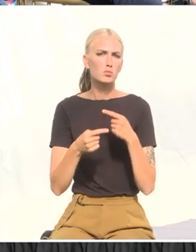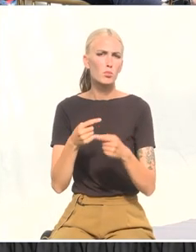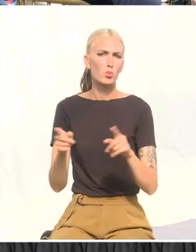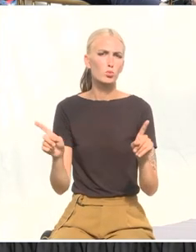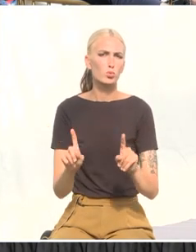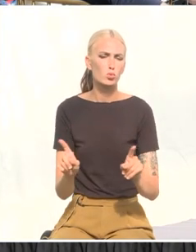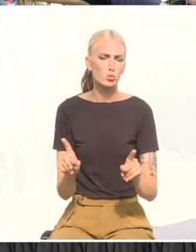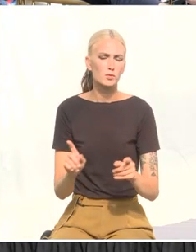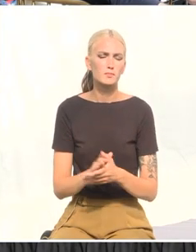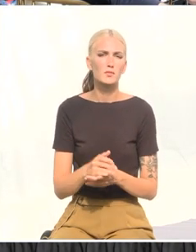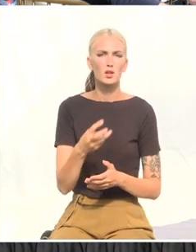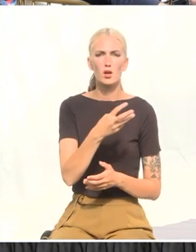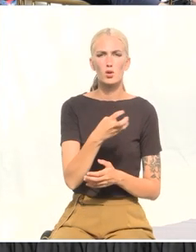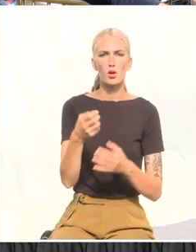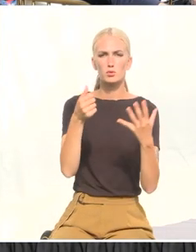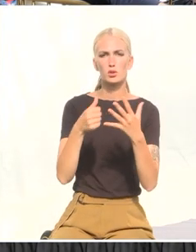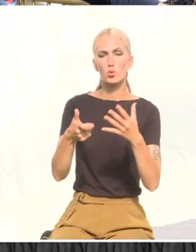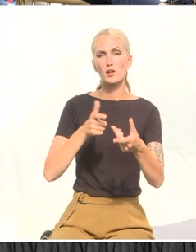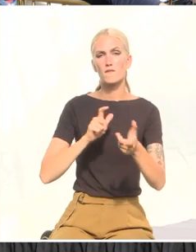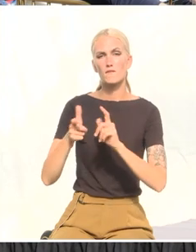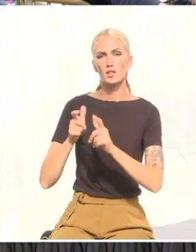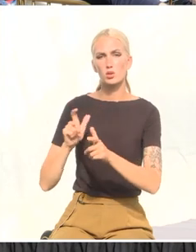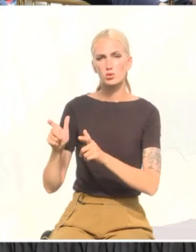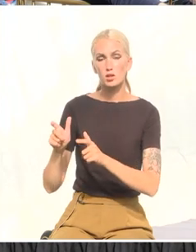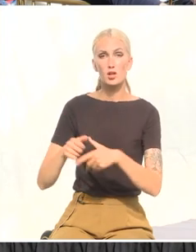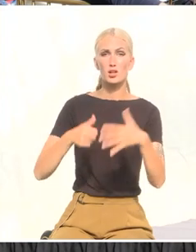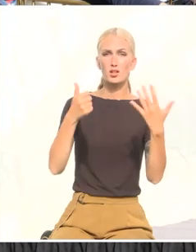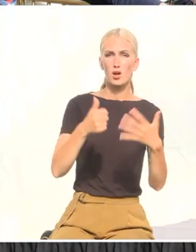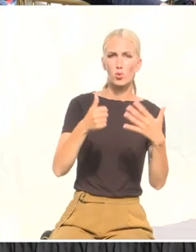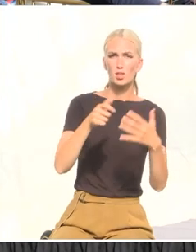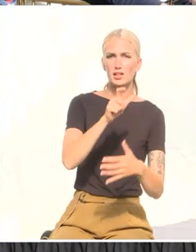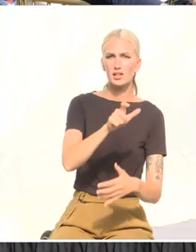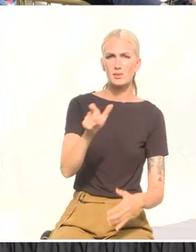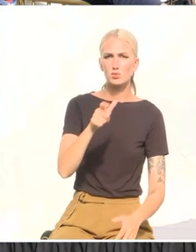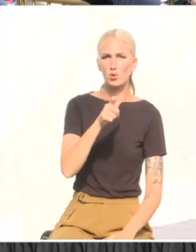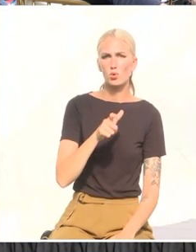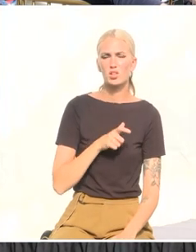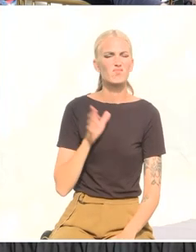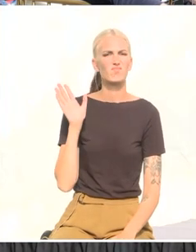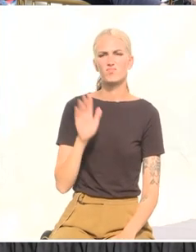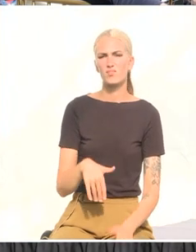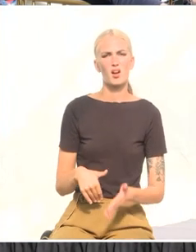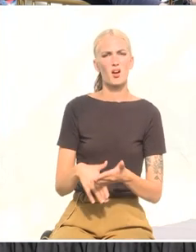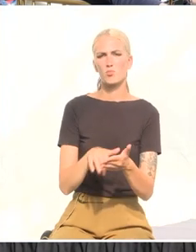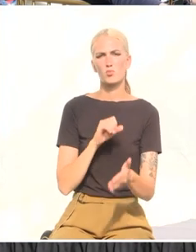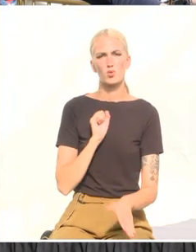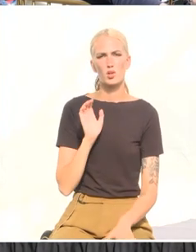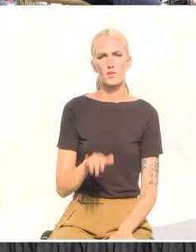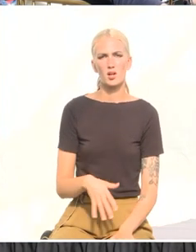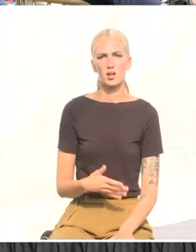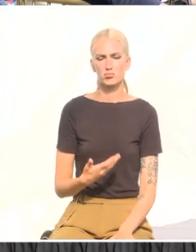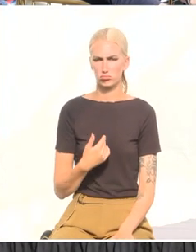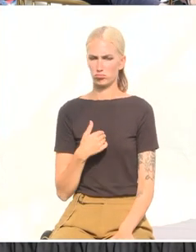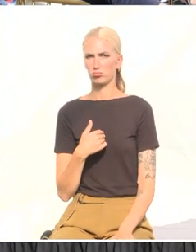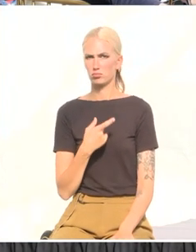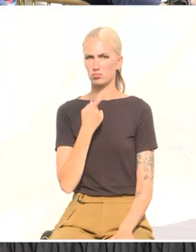got 360 answers, and 60 of them said, "I don't need any help." And for me, that was really puzzling,